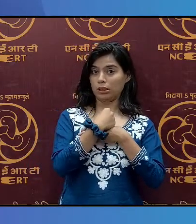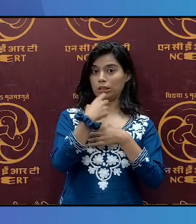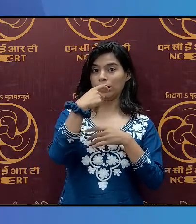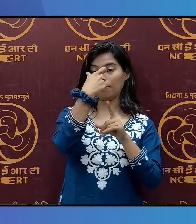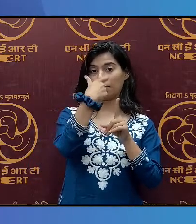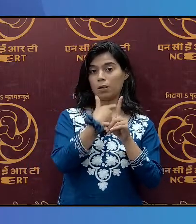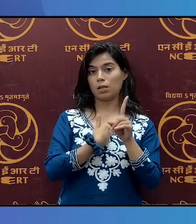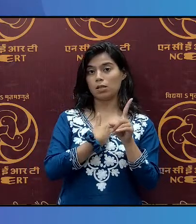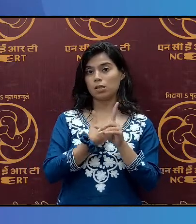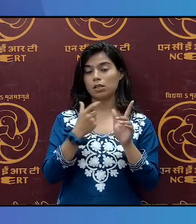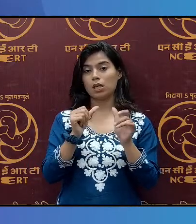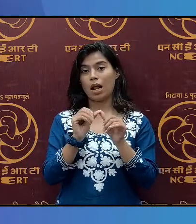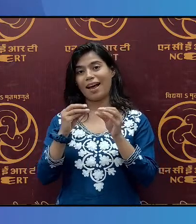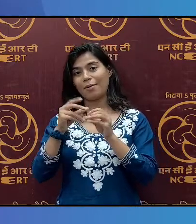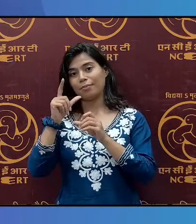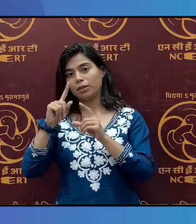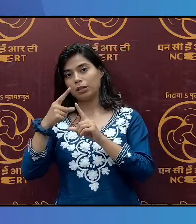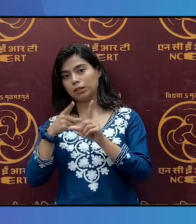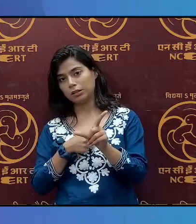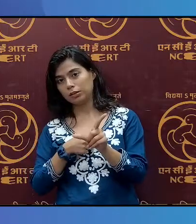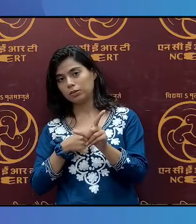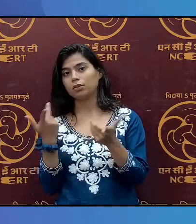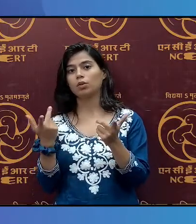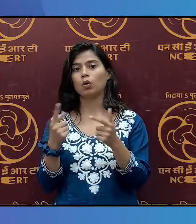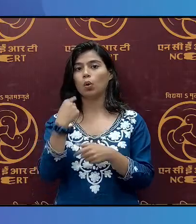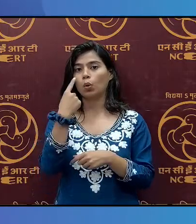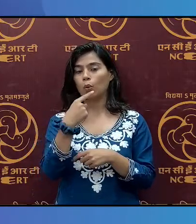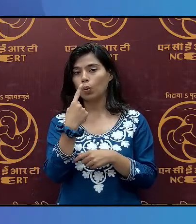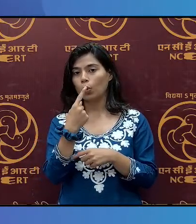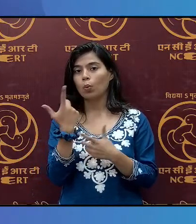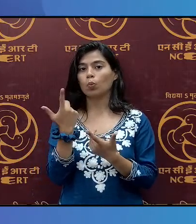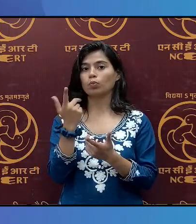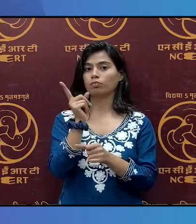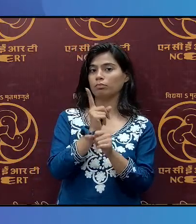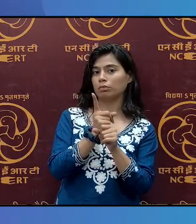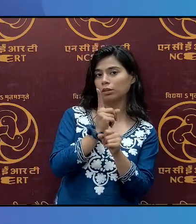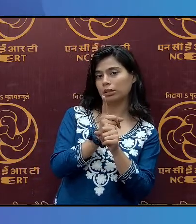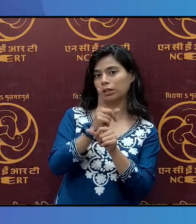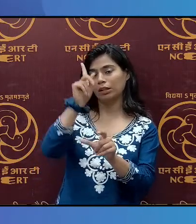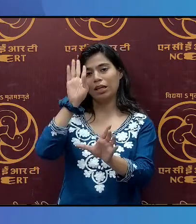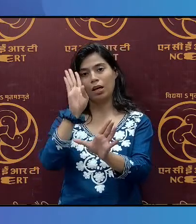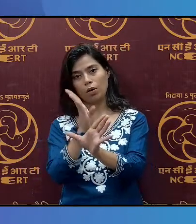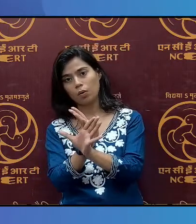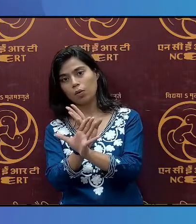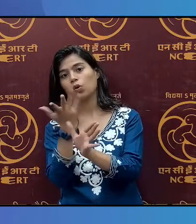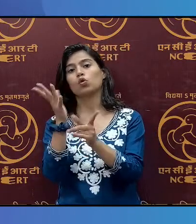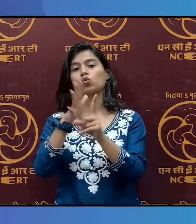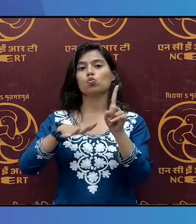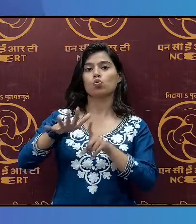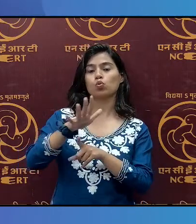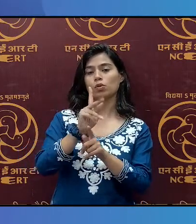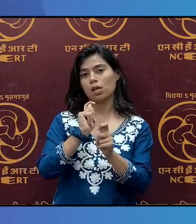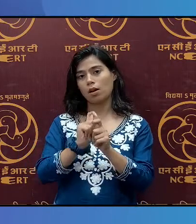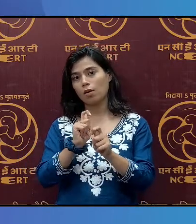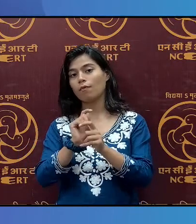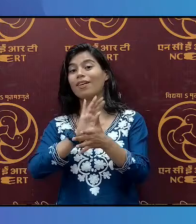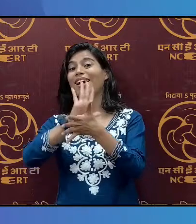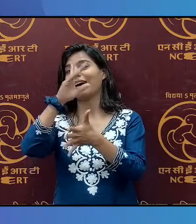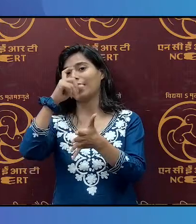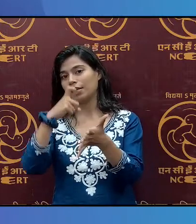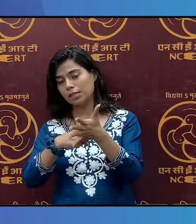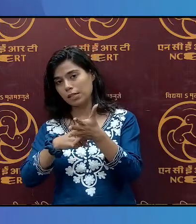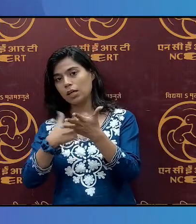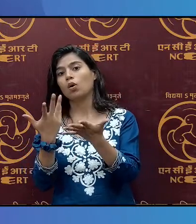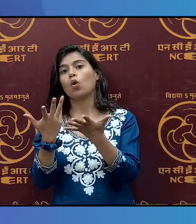They can have people with this ability can be teachers, psychologists, social workers, HR managers,